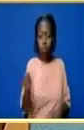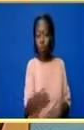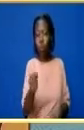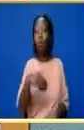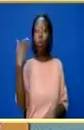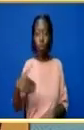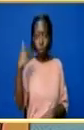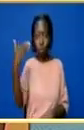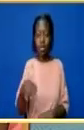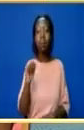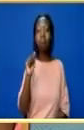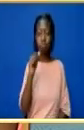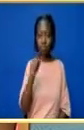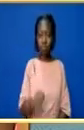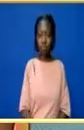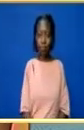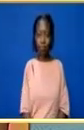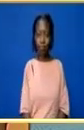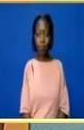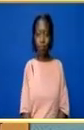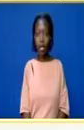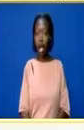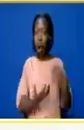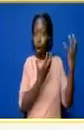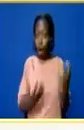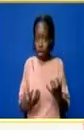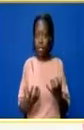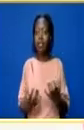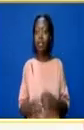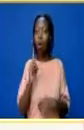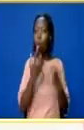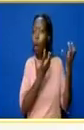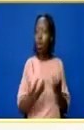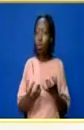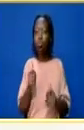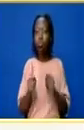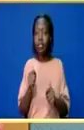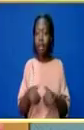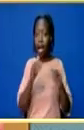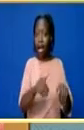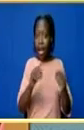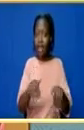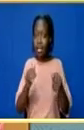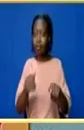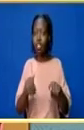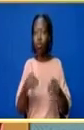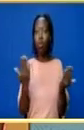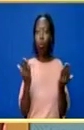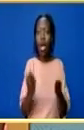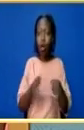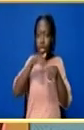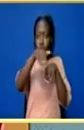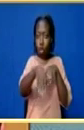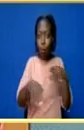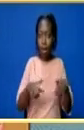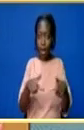Mm-hmm. Yeah. So, yeah. Causes. Mm-hmm. One cause, cultivation on sloppy land. Okay. That is one we have already